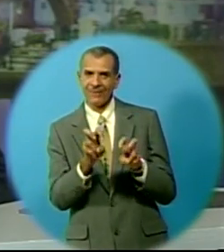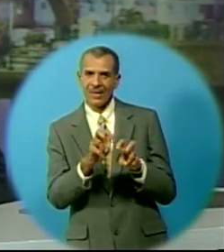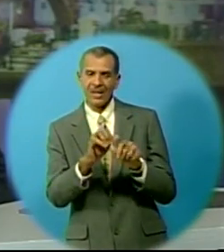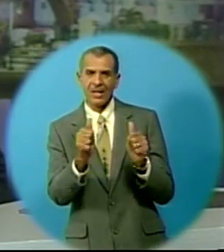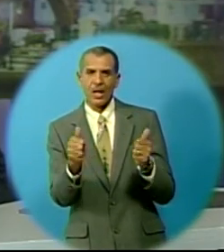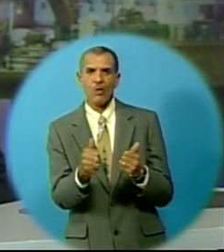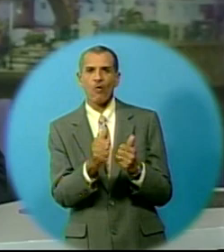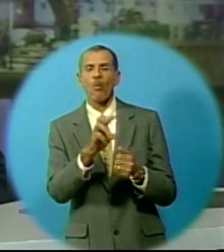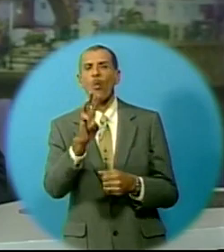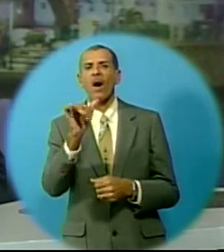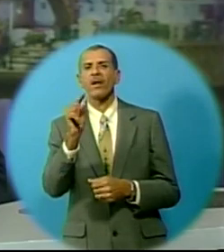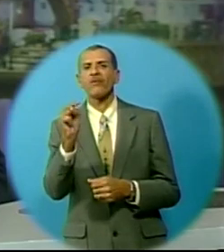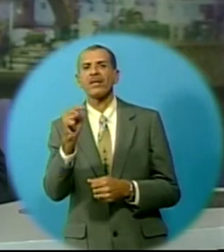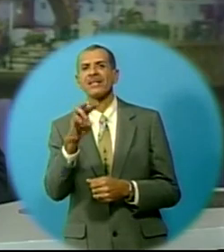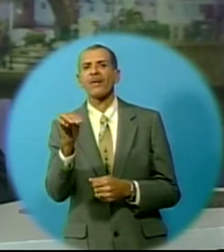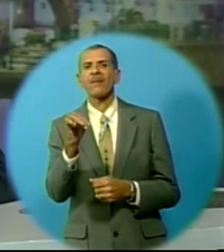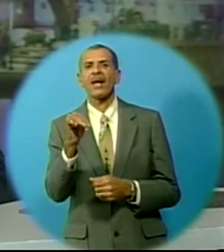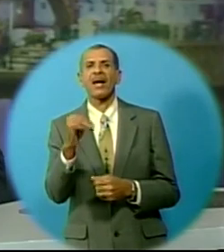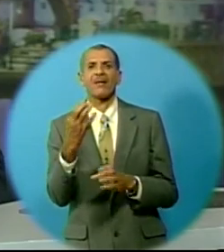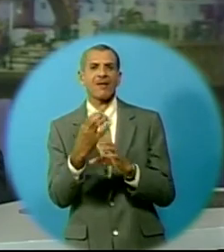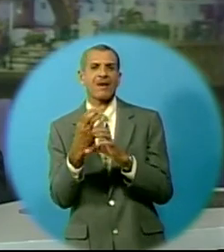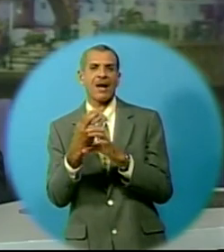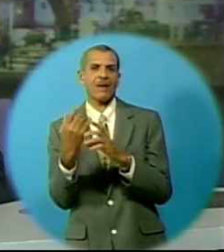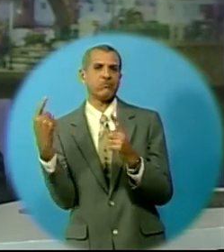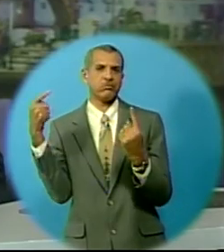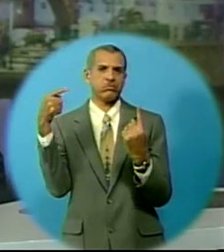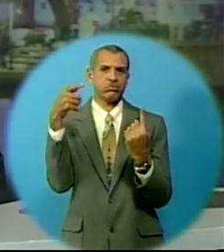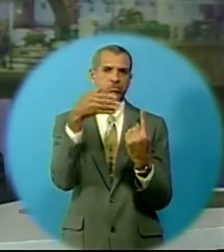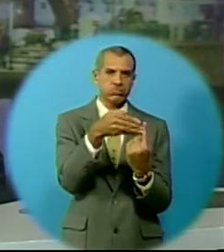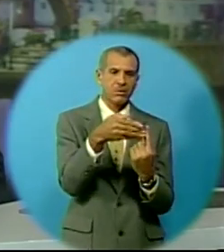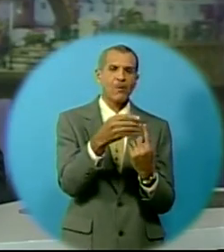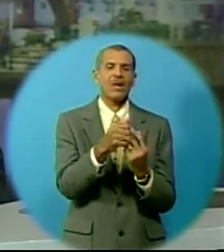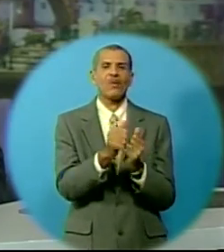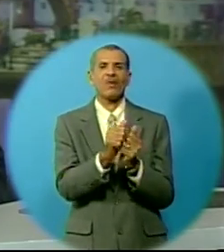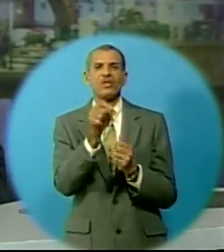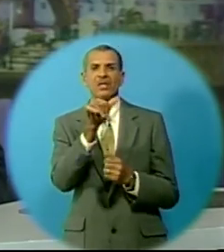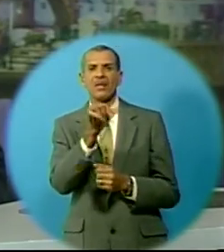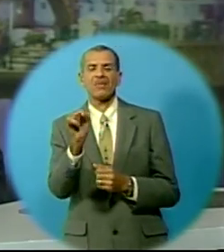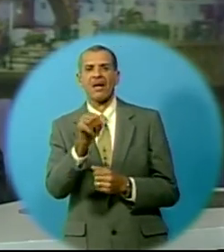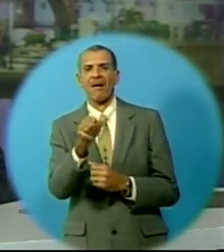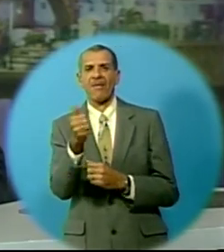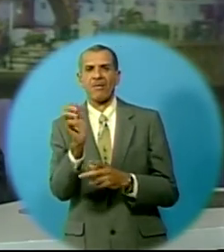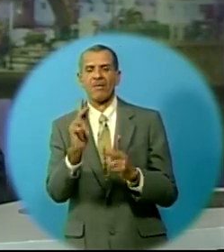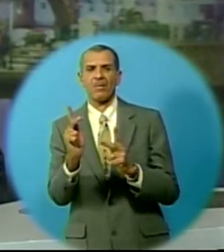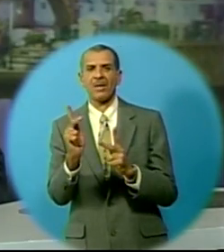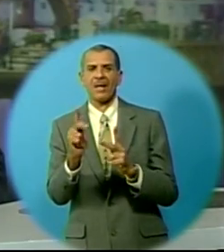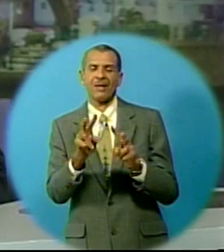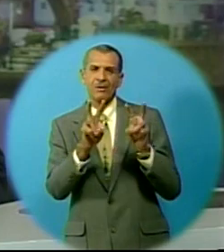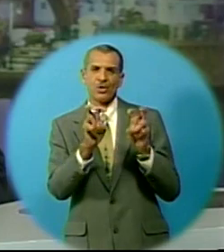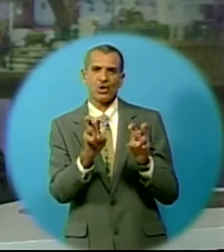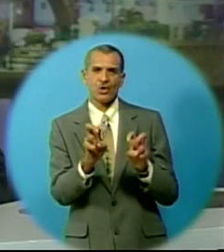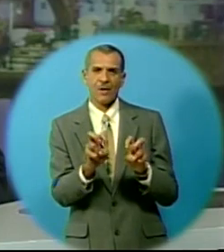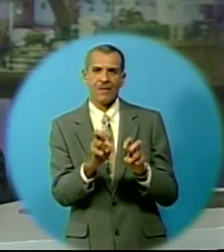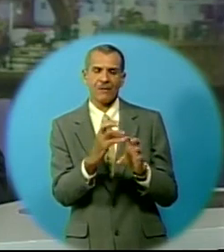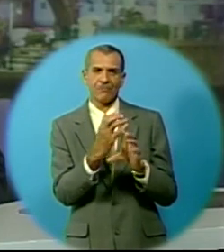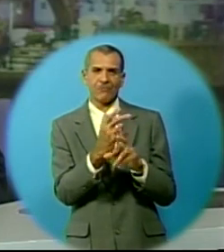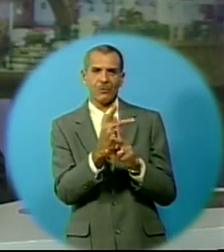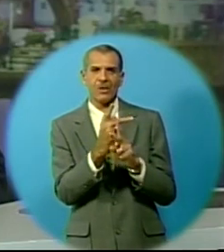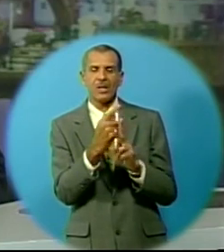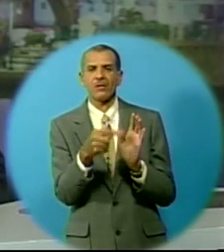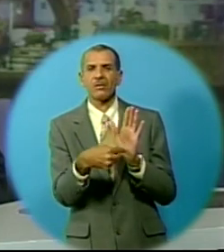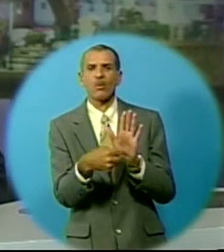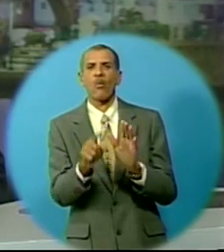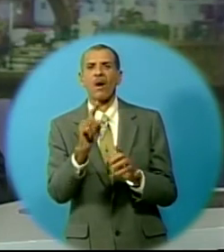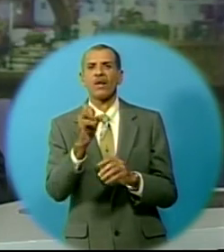Waterford, St. Michael when a motor car was intercepted with Gibbs and other persons. A subsequent search of the vehicle by police revealed